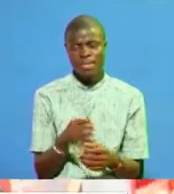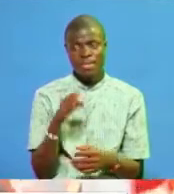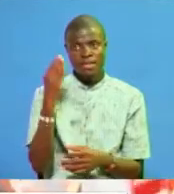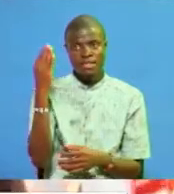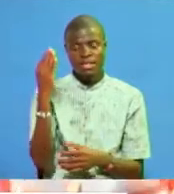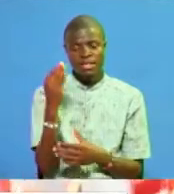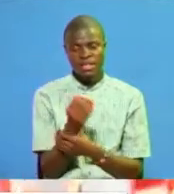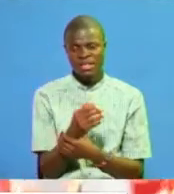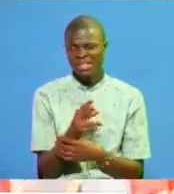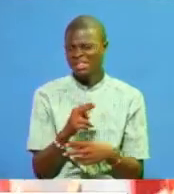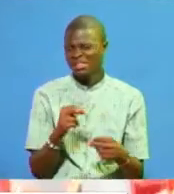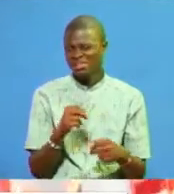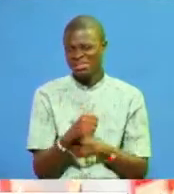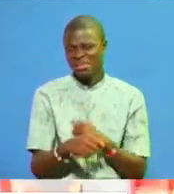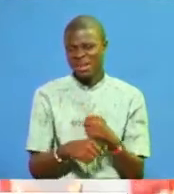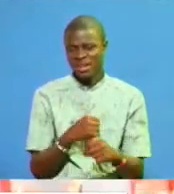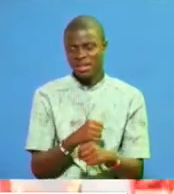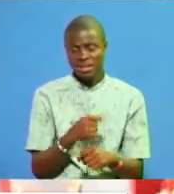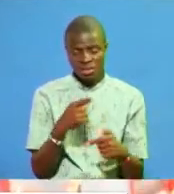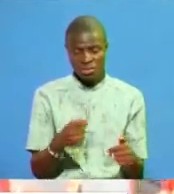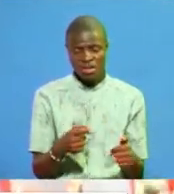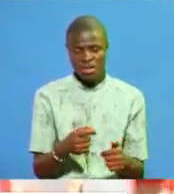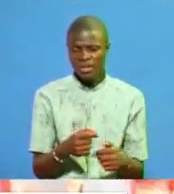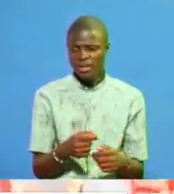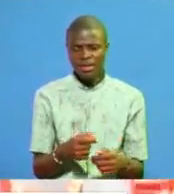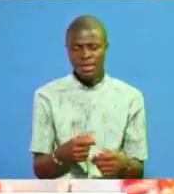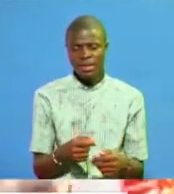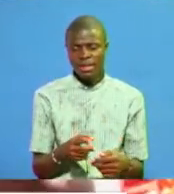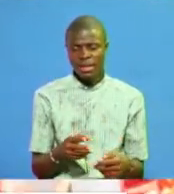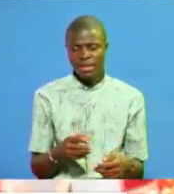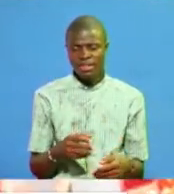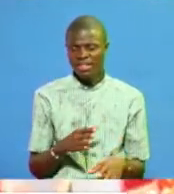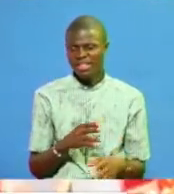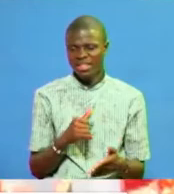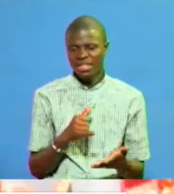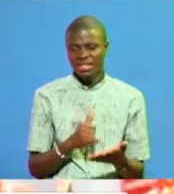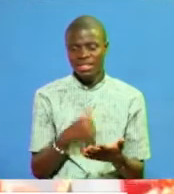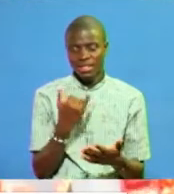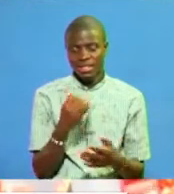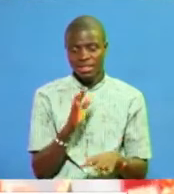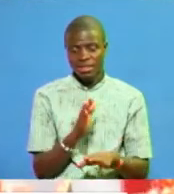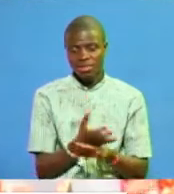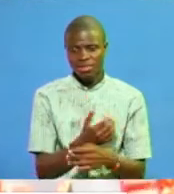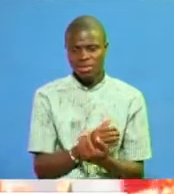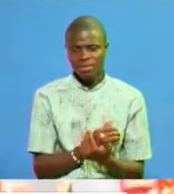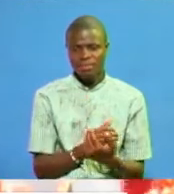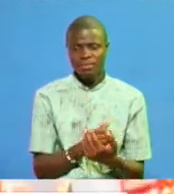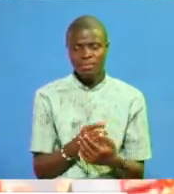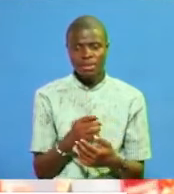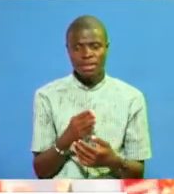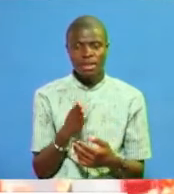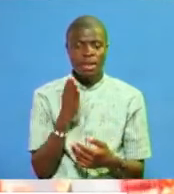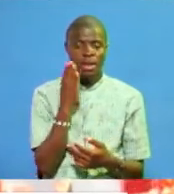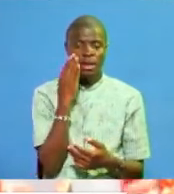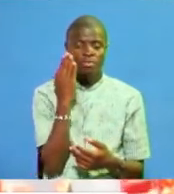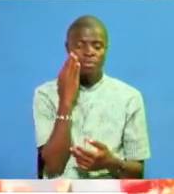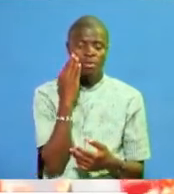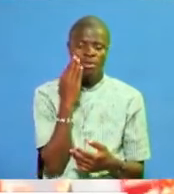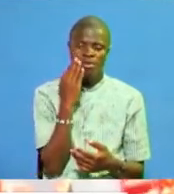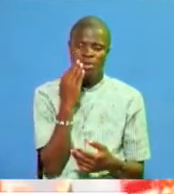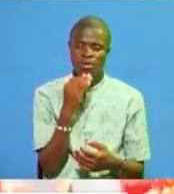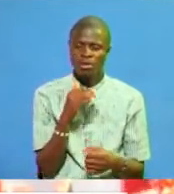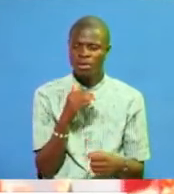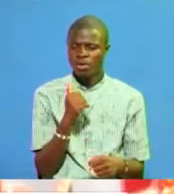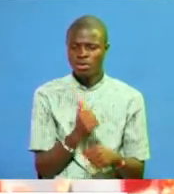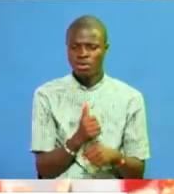watu wametokea. Leo kuko sawa. Venye chat inaendelea, kesho naona kama kutakuwa na kazi.